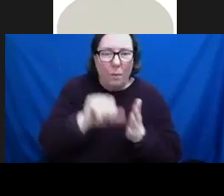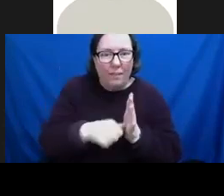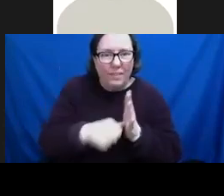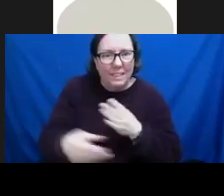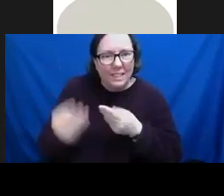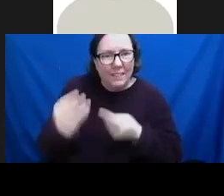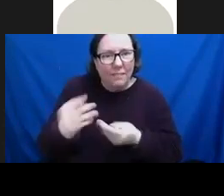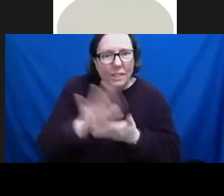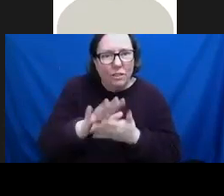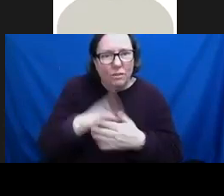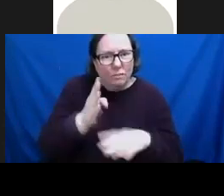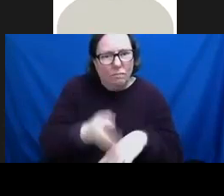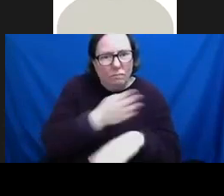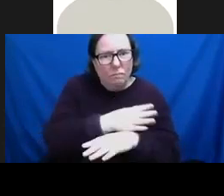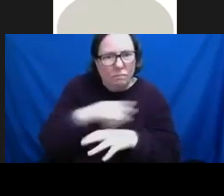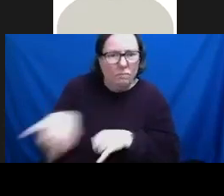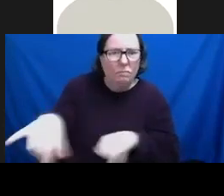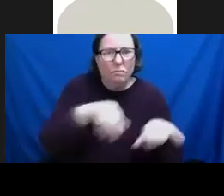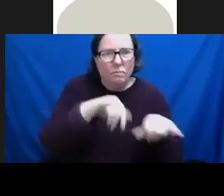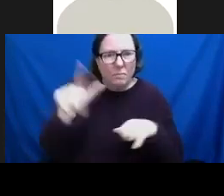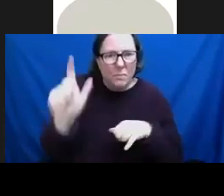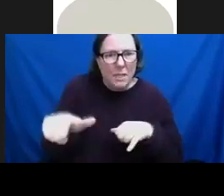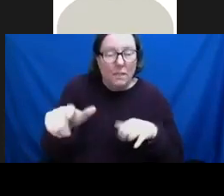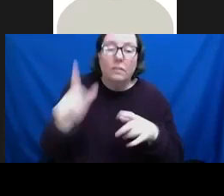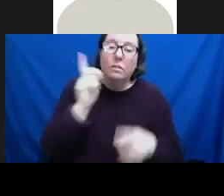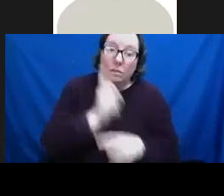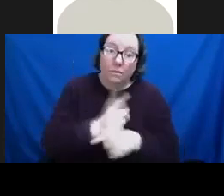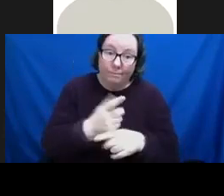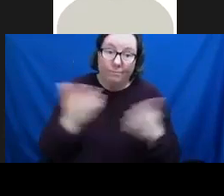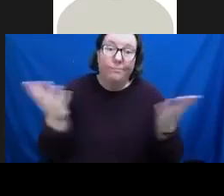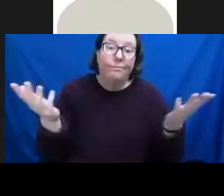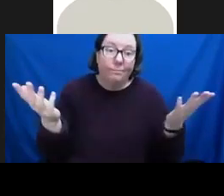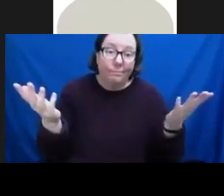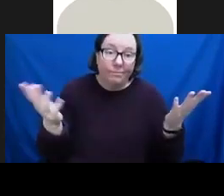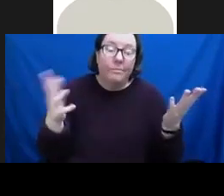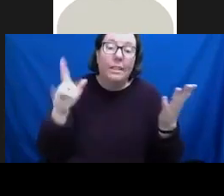emphasized the need for the feeder schools to be